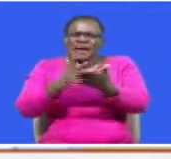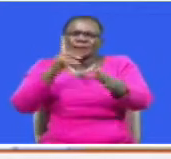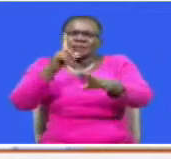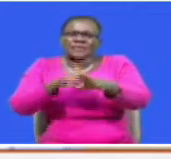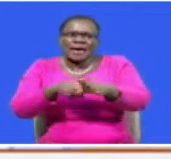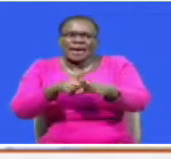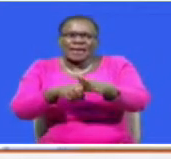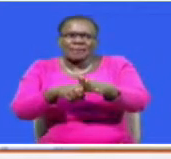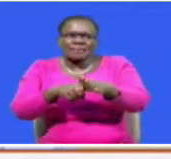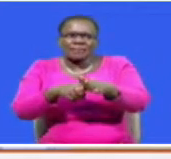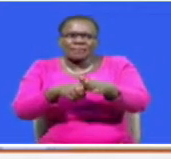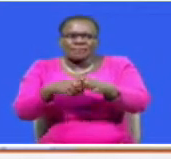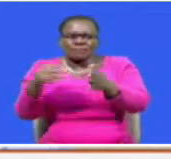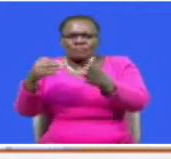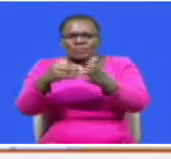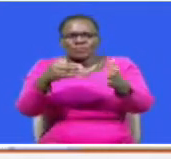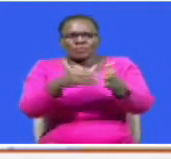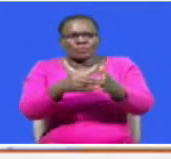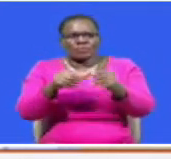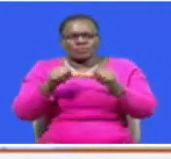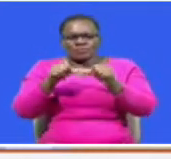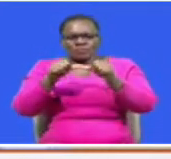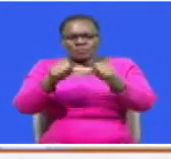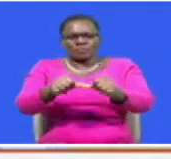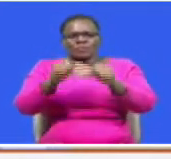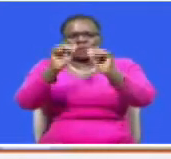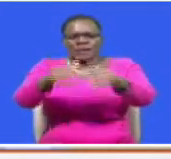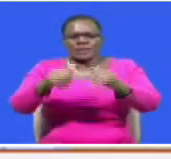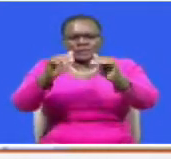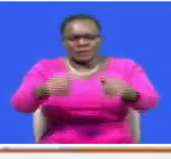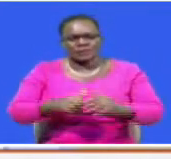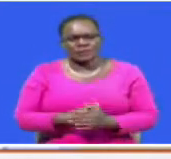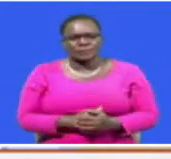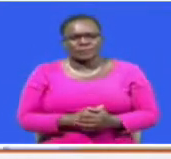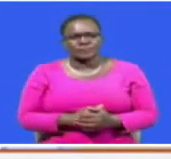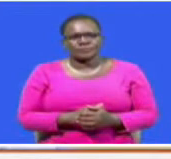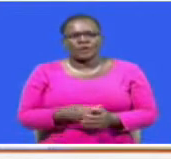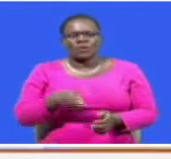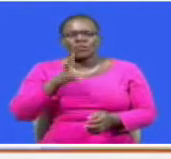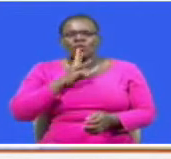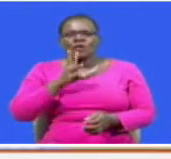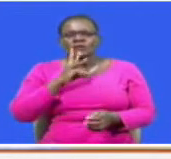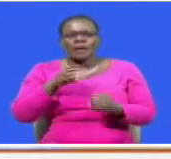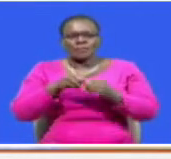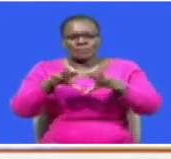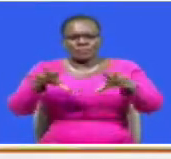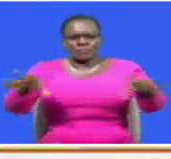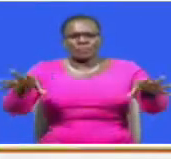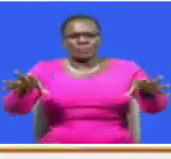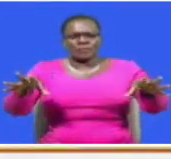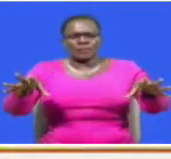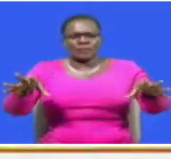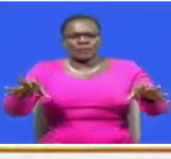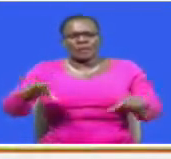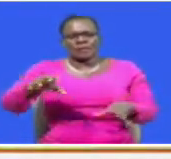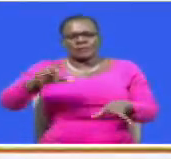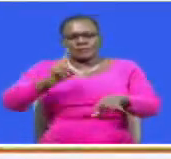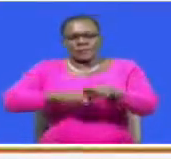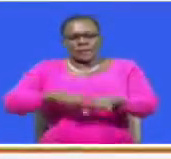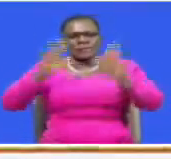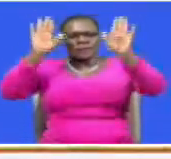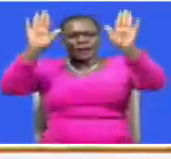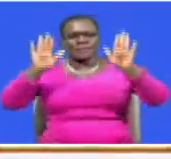of obstruction for unsustainable agriculture, irrigation agriculture. Kwenye kampeni